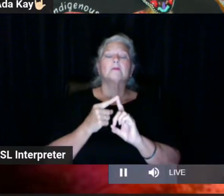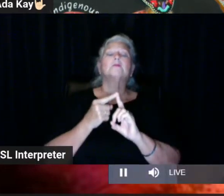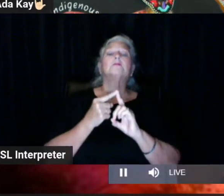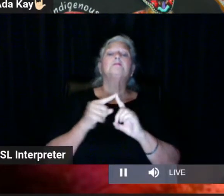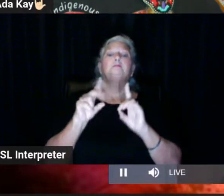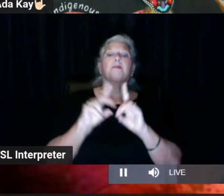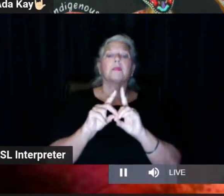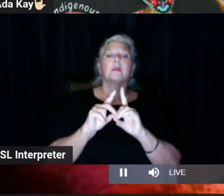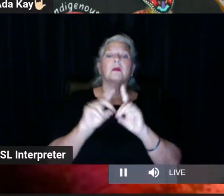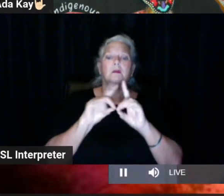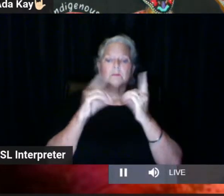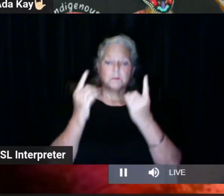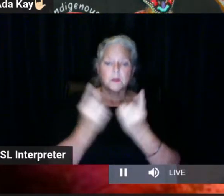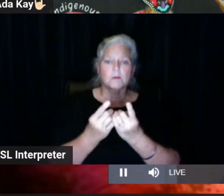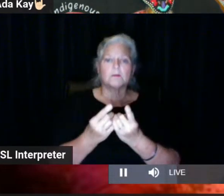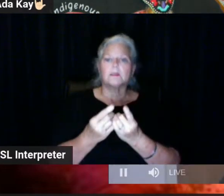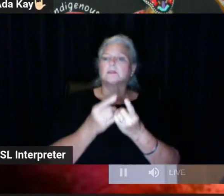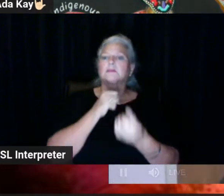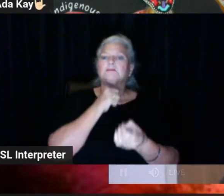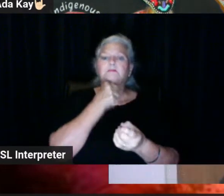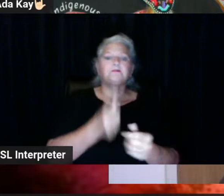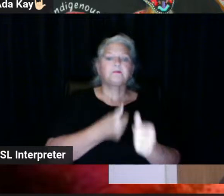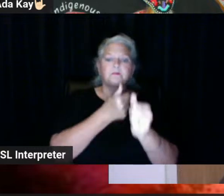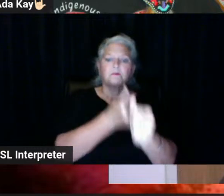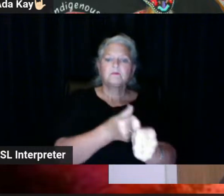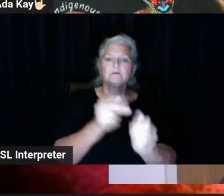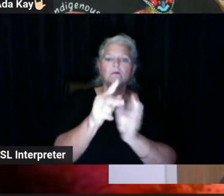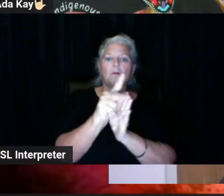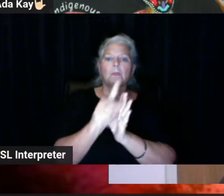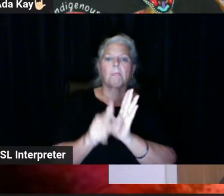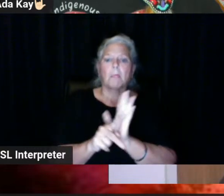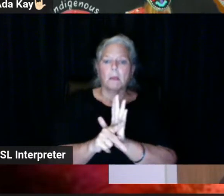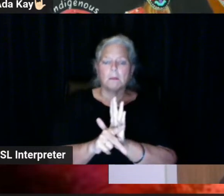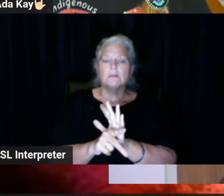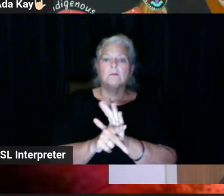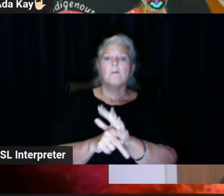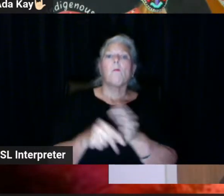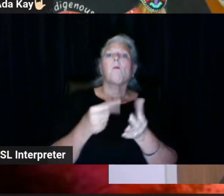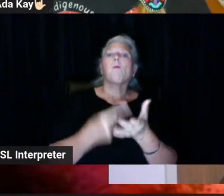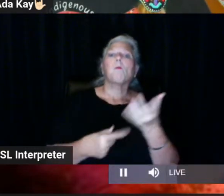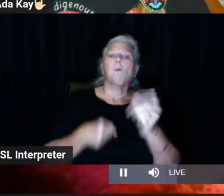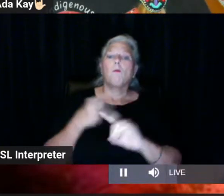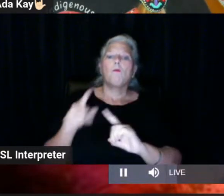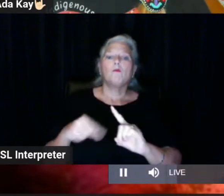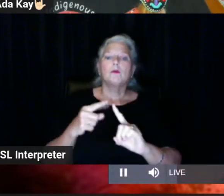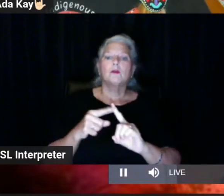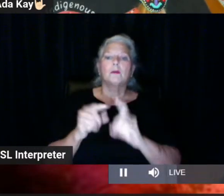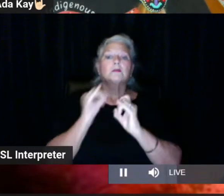did any of you ask her about the importance of interviewing, separating witnesses, and